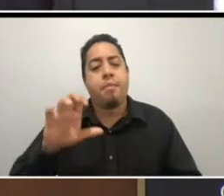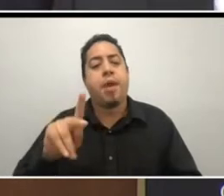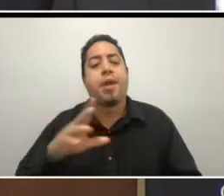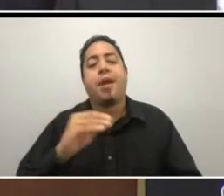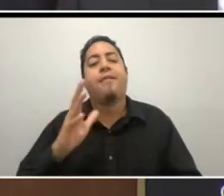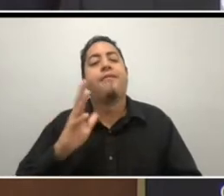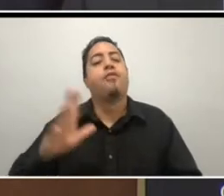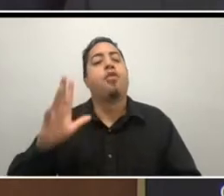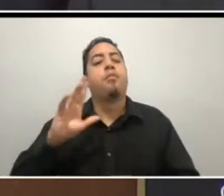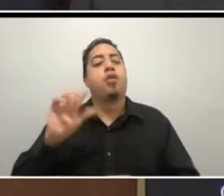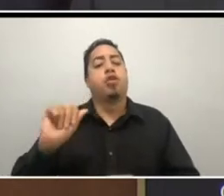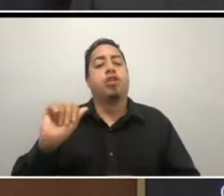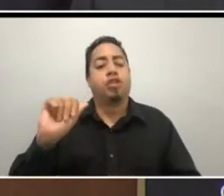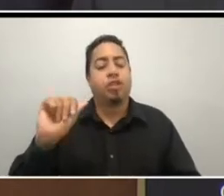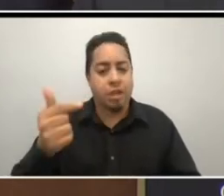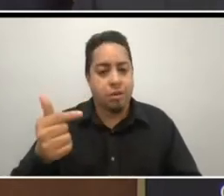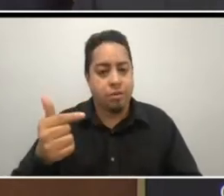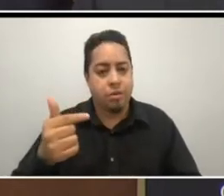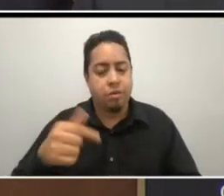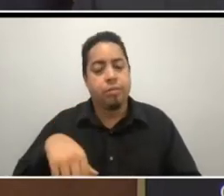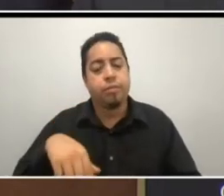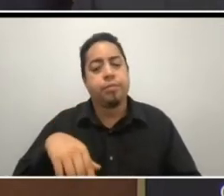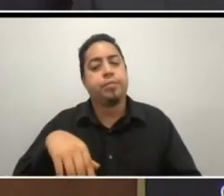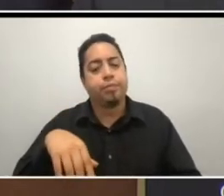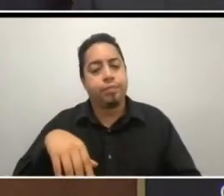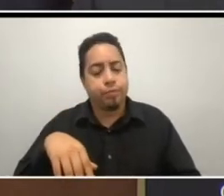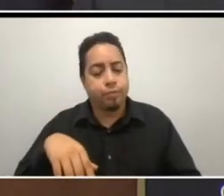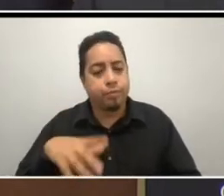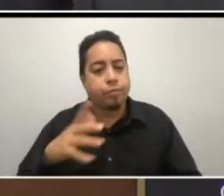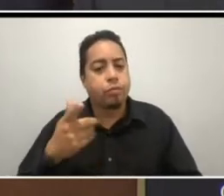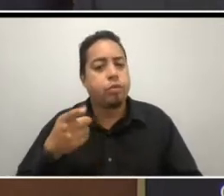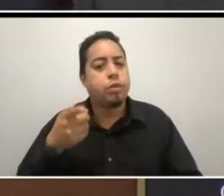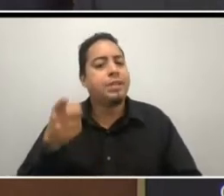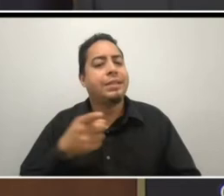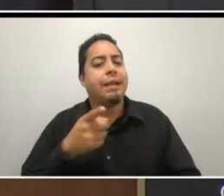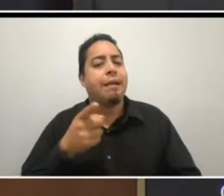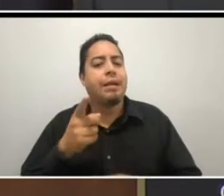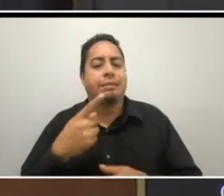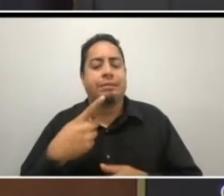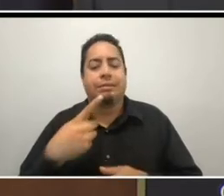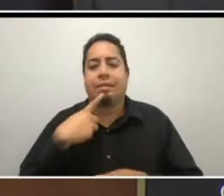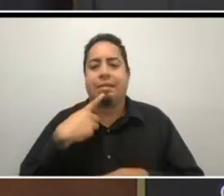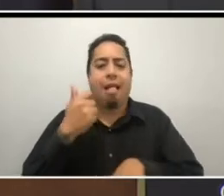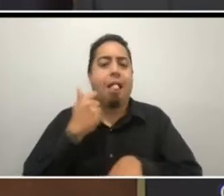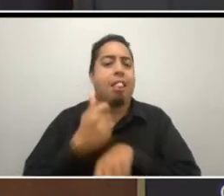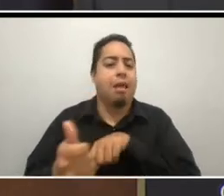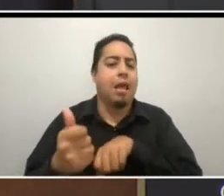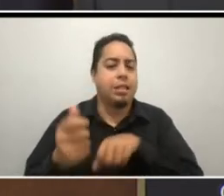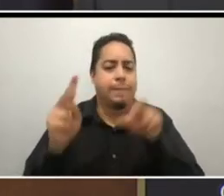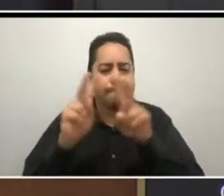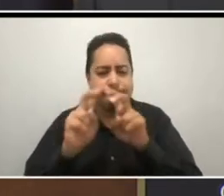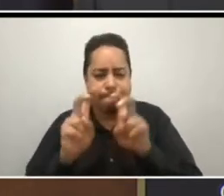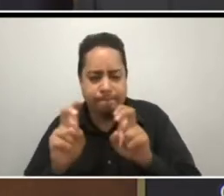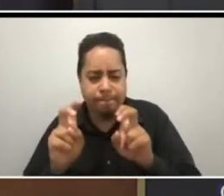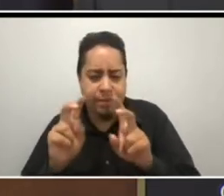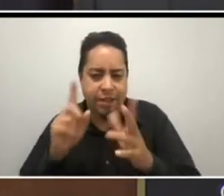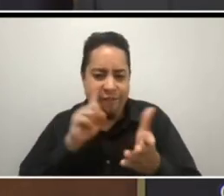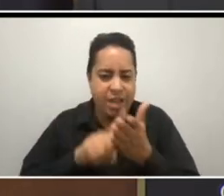Barr. They both testified that the allegations were thoroughly investigated and found to have no merit. Here is U.S. Attorney